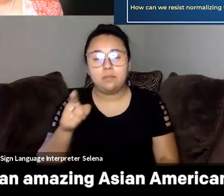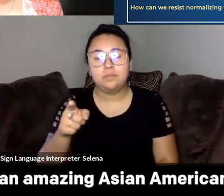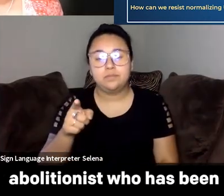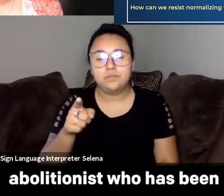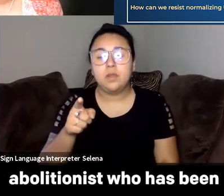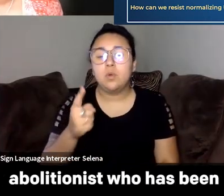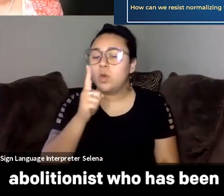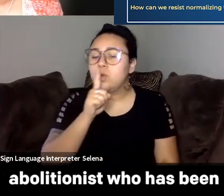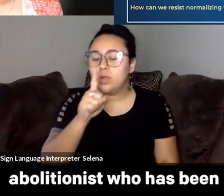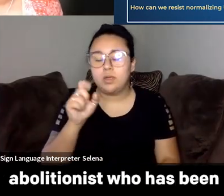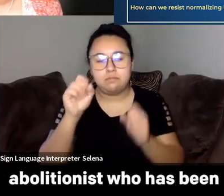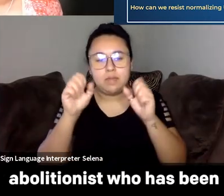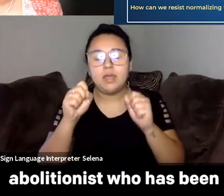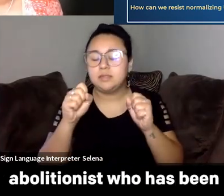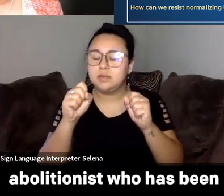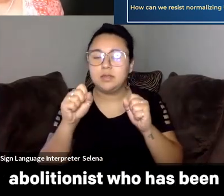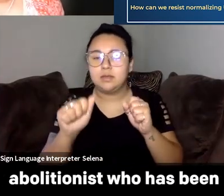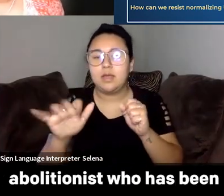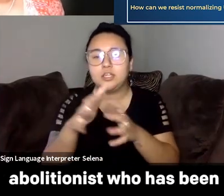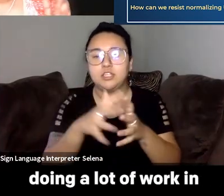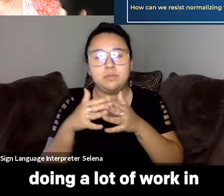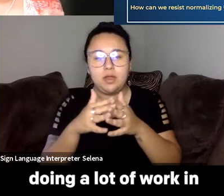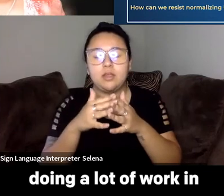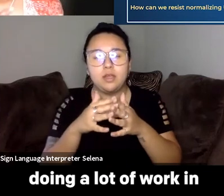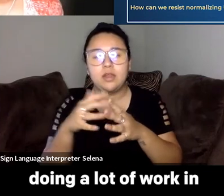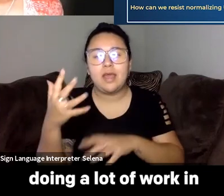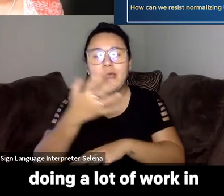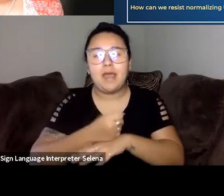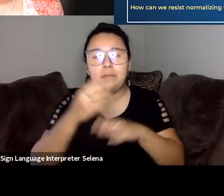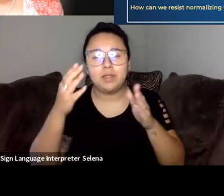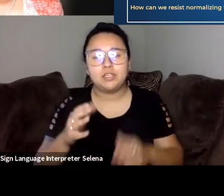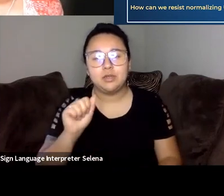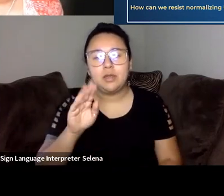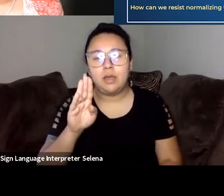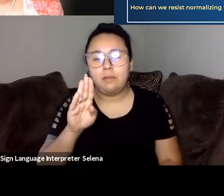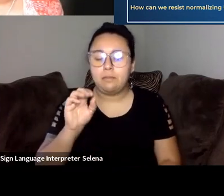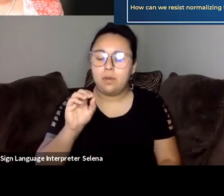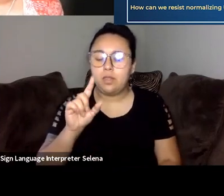Asian American abolitionist who's been doing a lot of work in